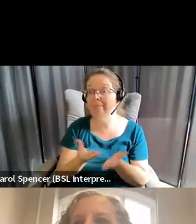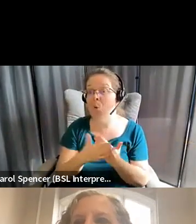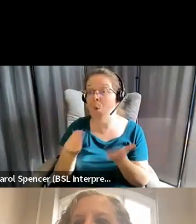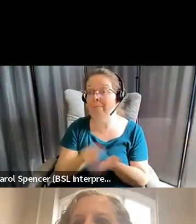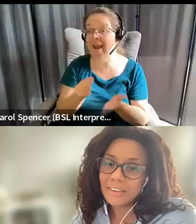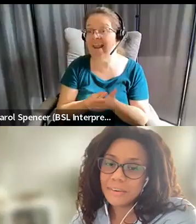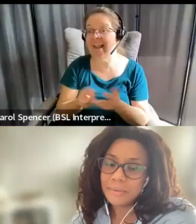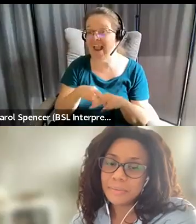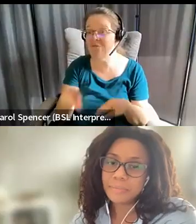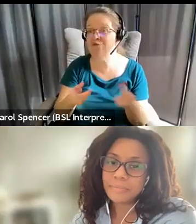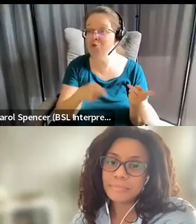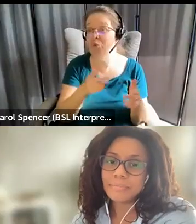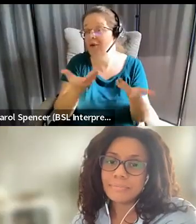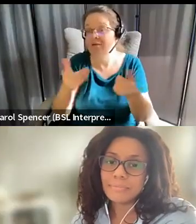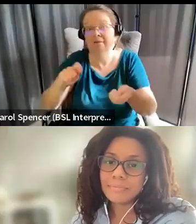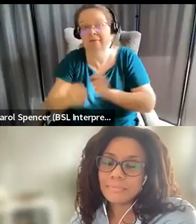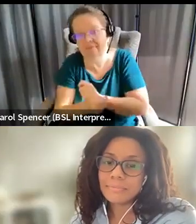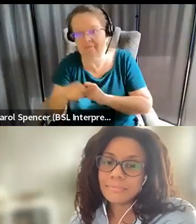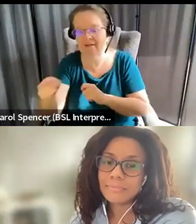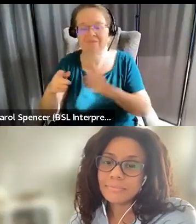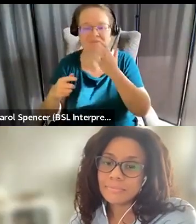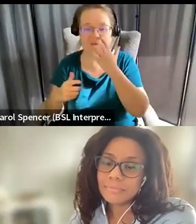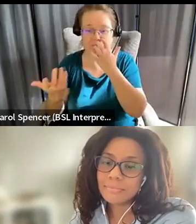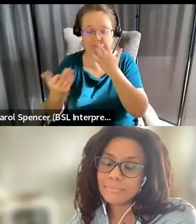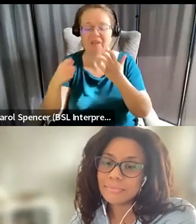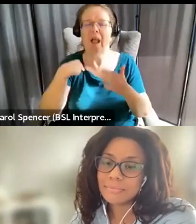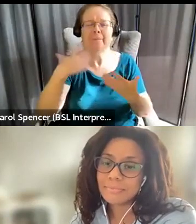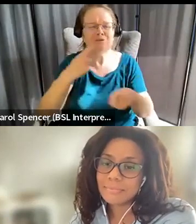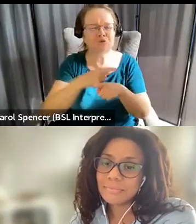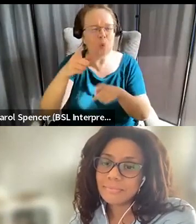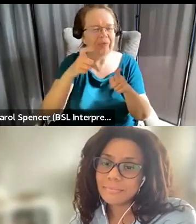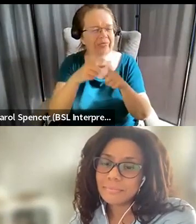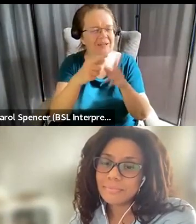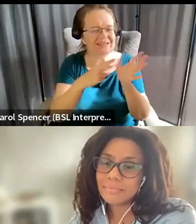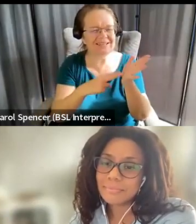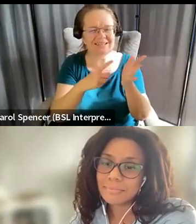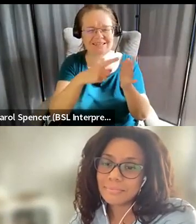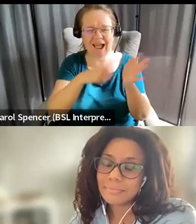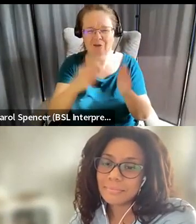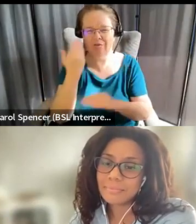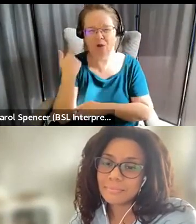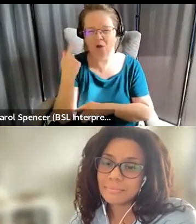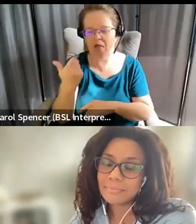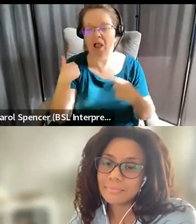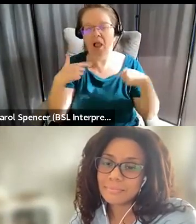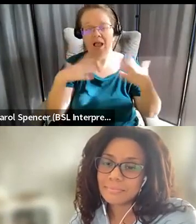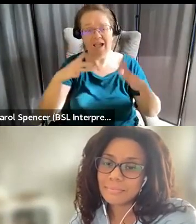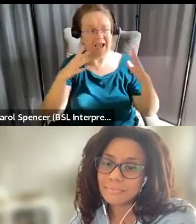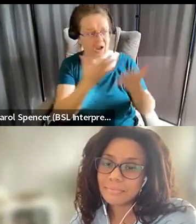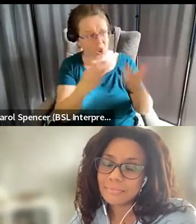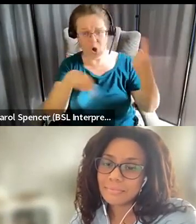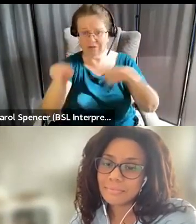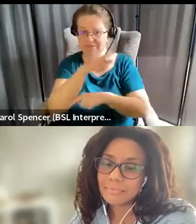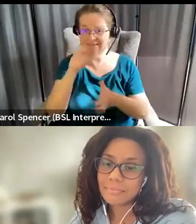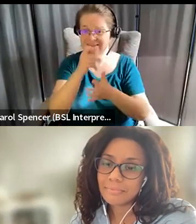mention, I know we talked about this with Daniel briefly, is with testing, there's a lot of people with disabilities